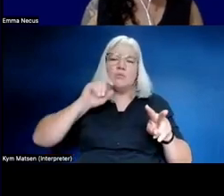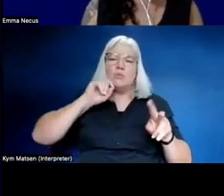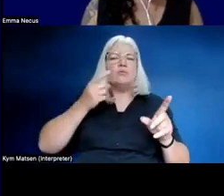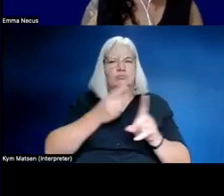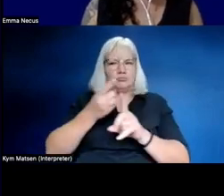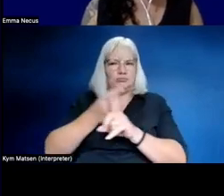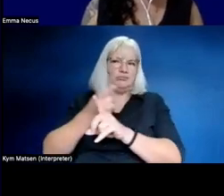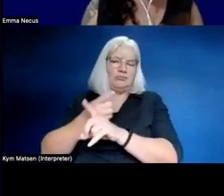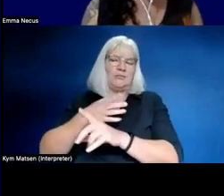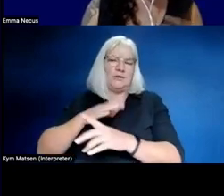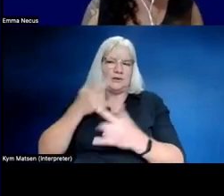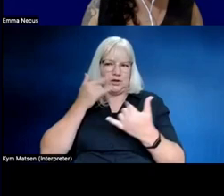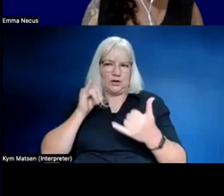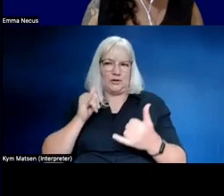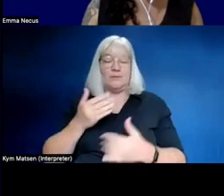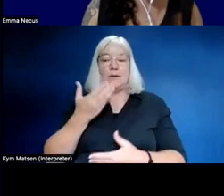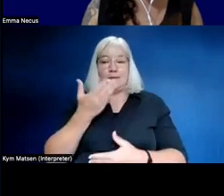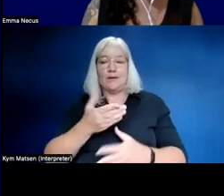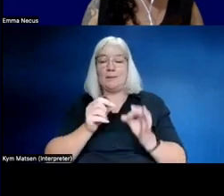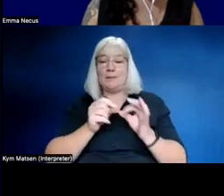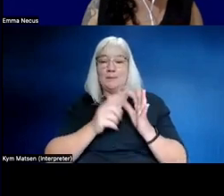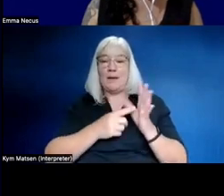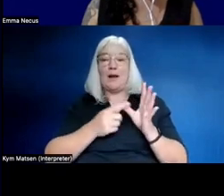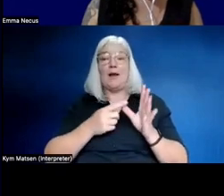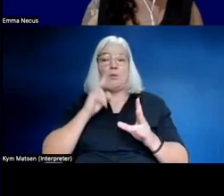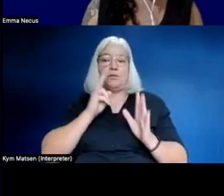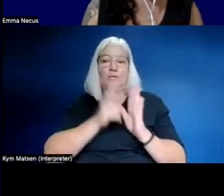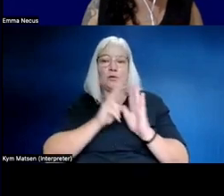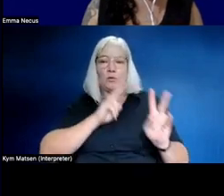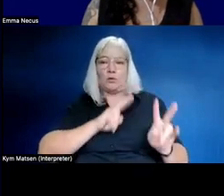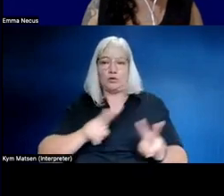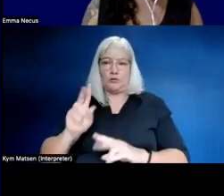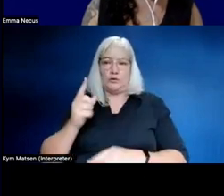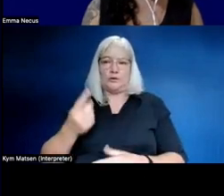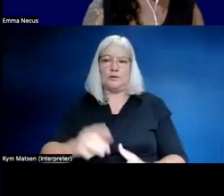Bella. Again, I will play the video and talk afterwards.